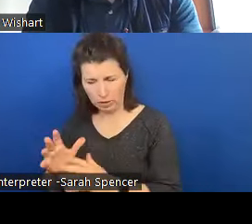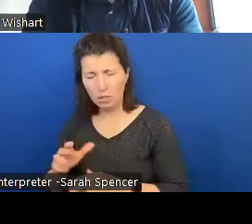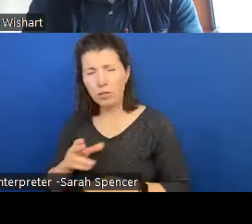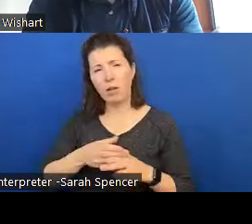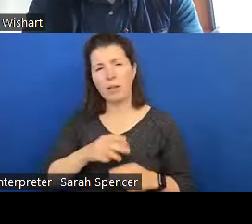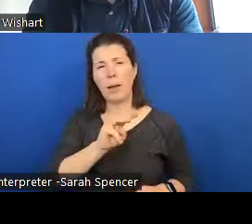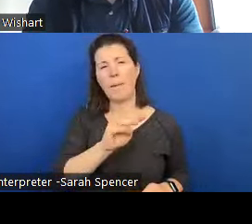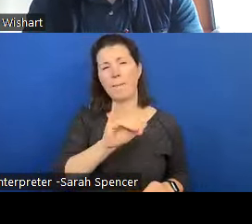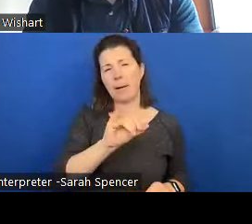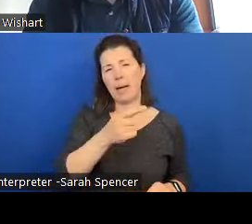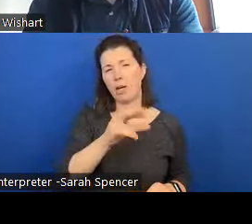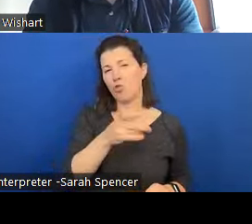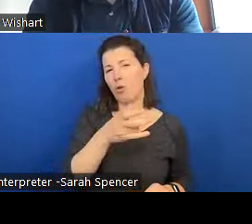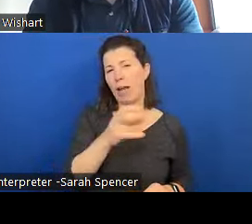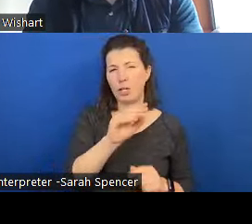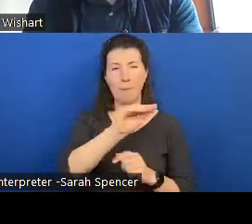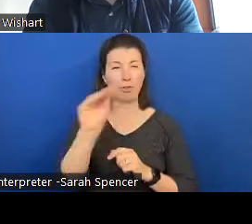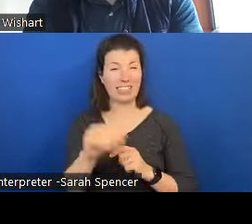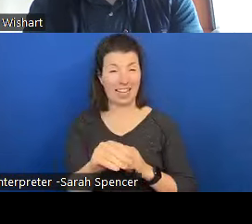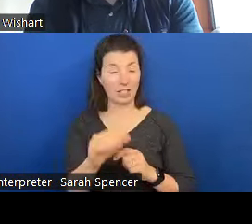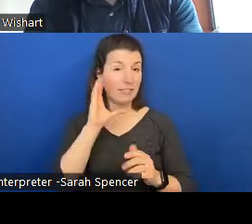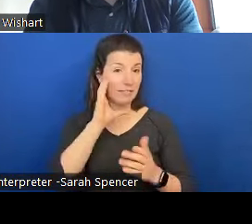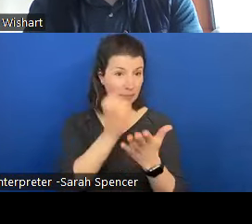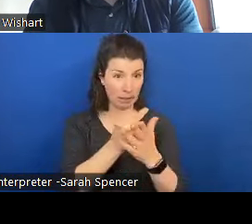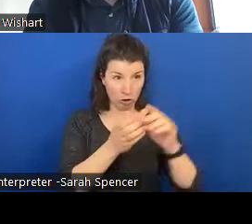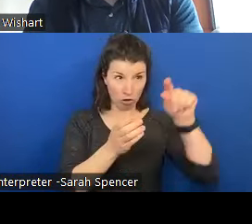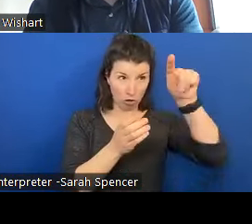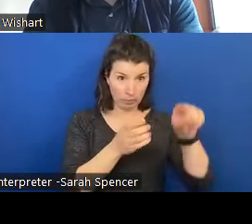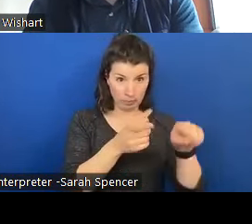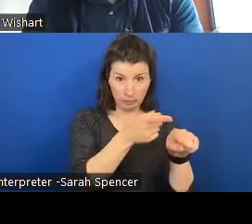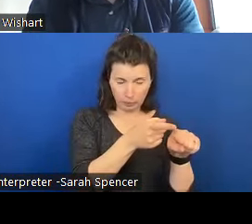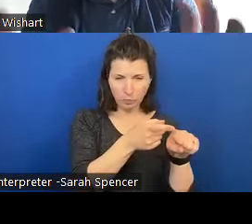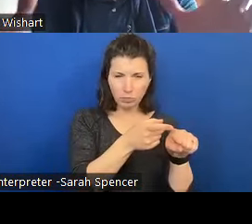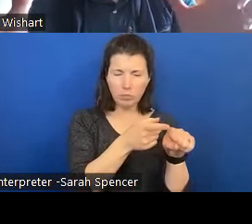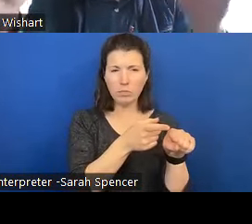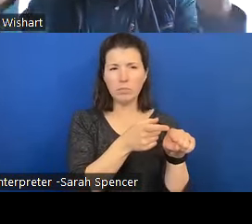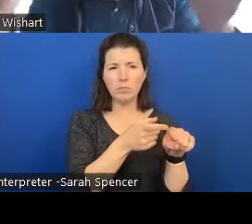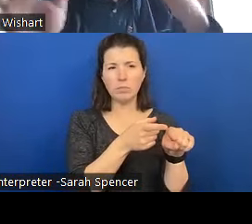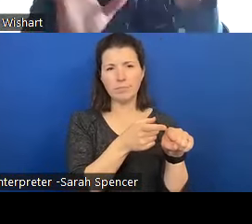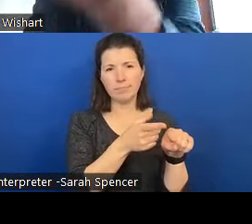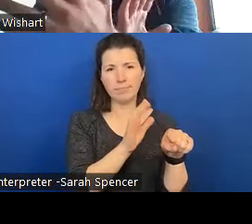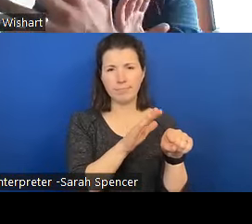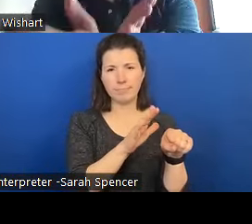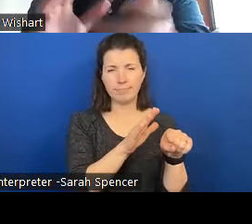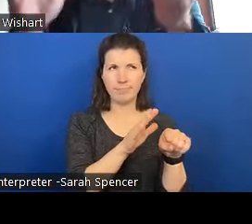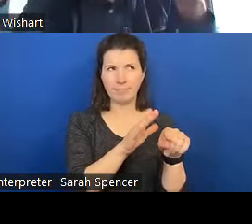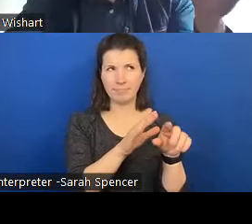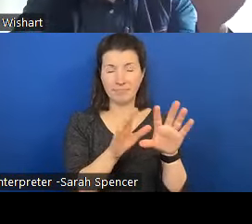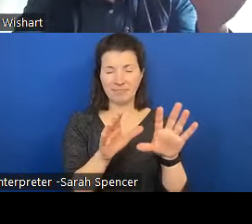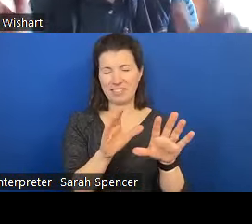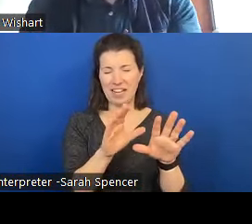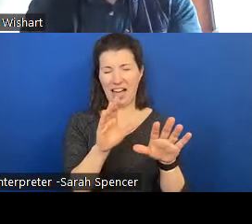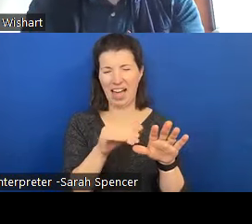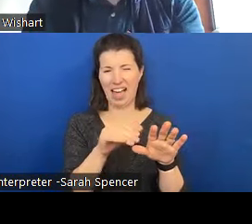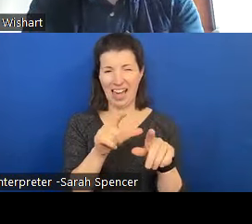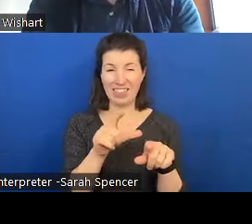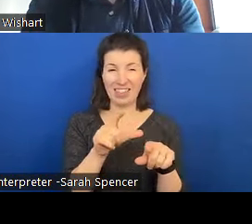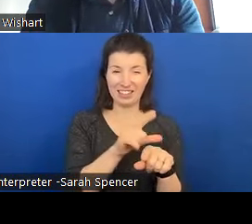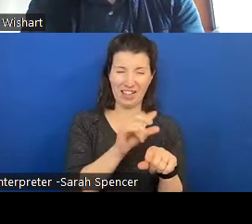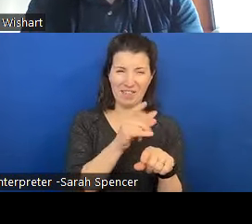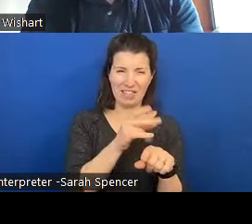really looks at, if you look at this picture on the left here, the left side of the patient, the right side of the